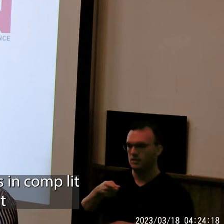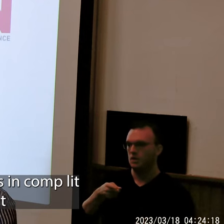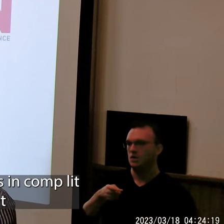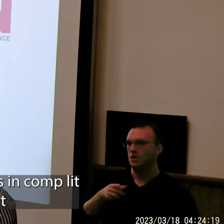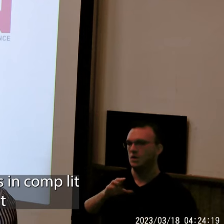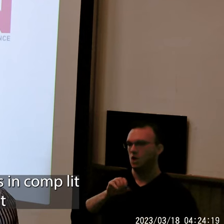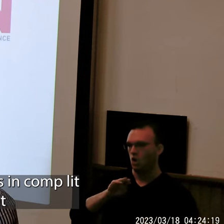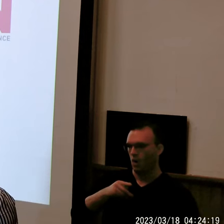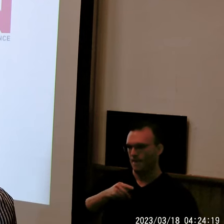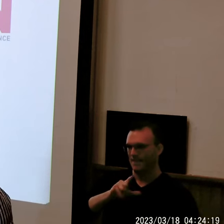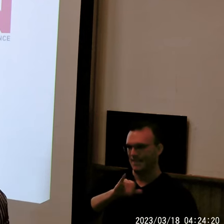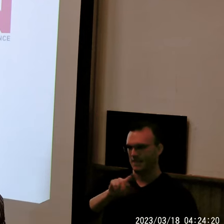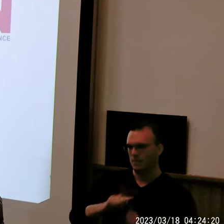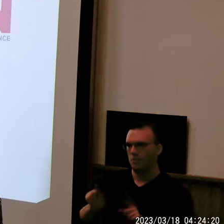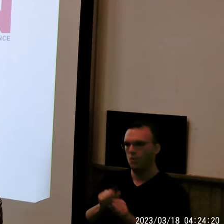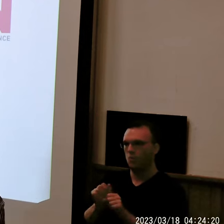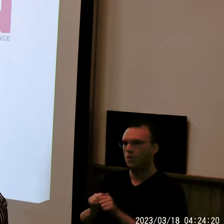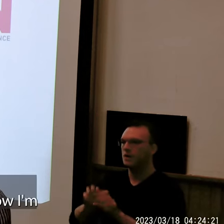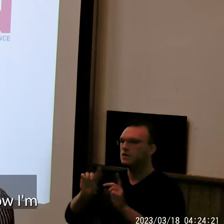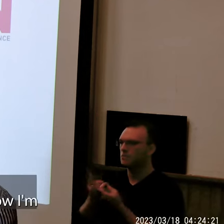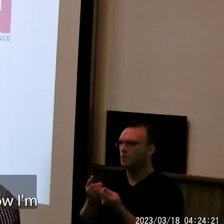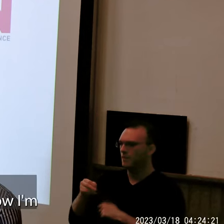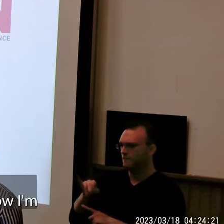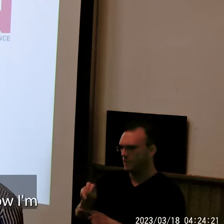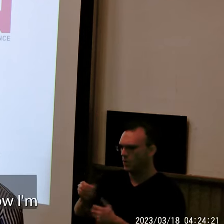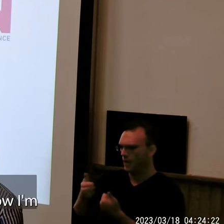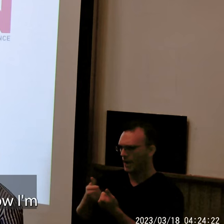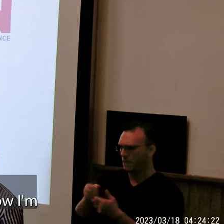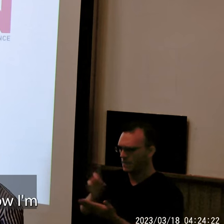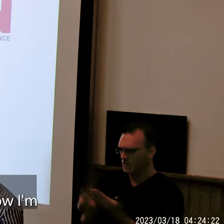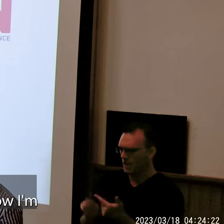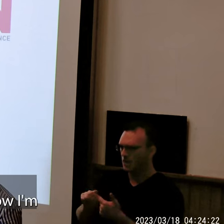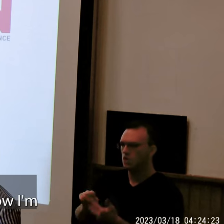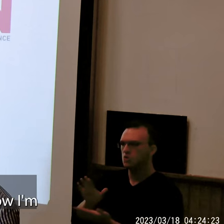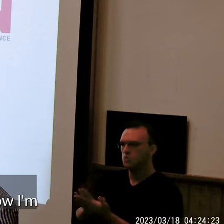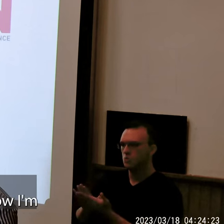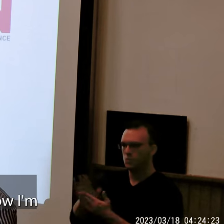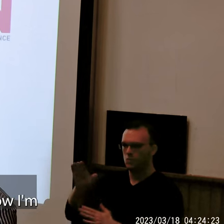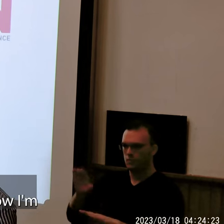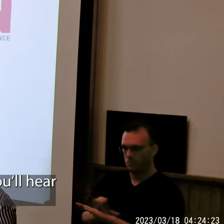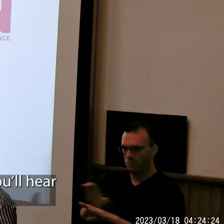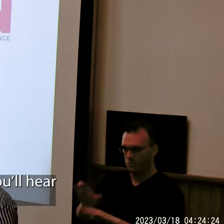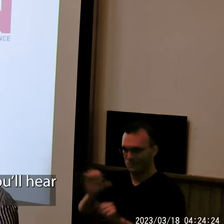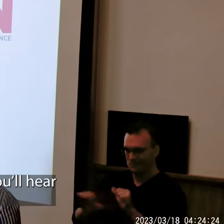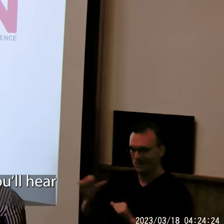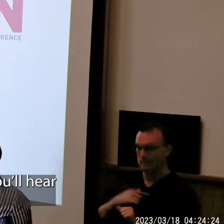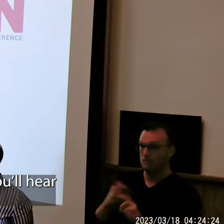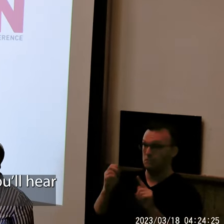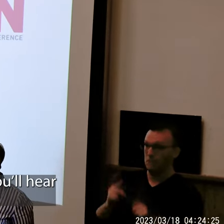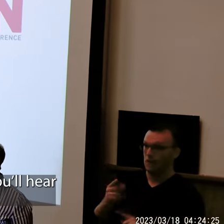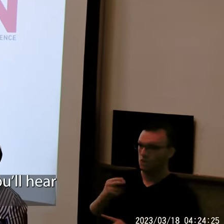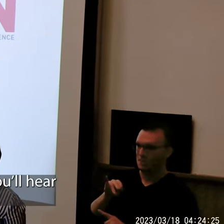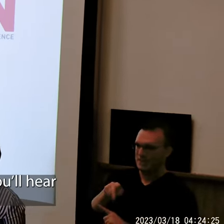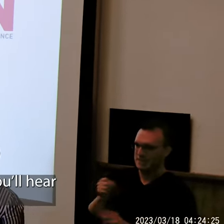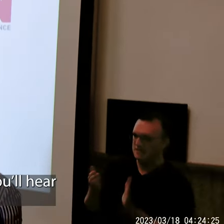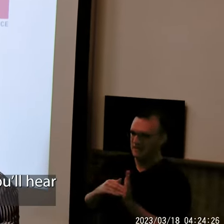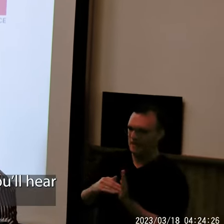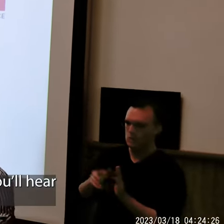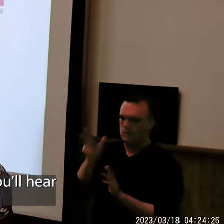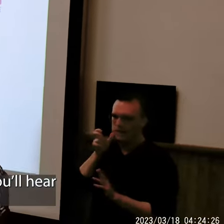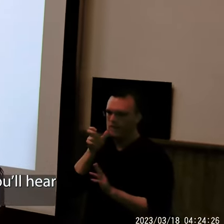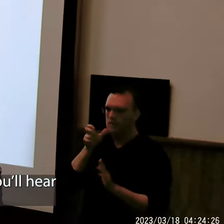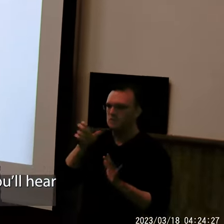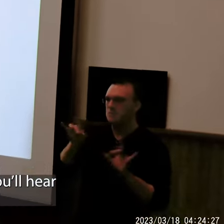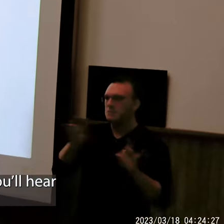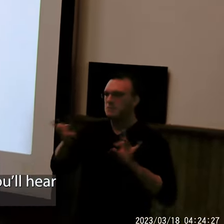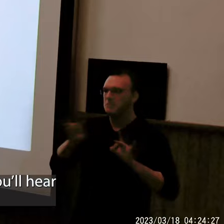but I've worked in a department of video game design. I was in a school of computer science for a while. Now I'm back in the humanities, so hopefully you'll hear little